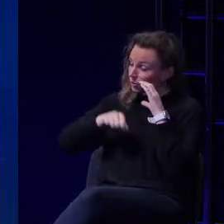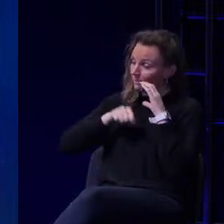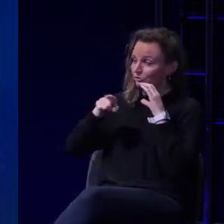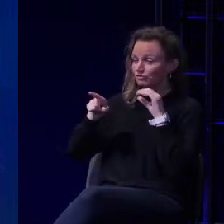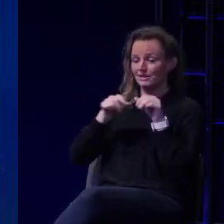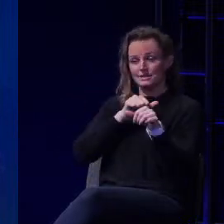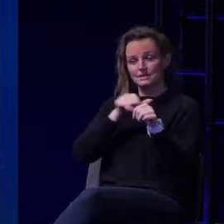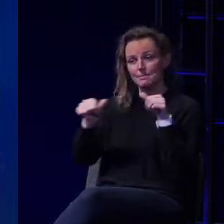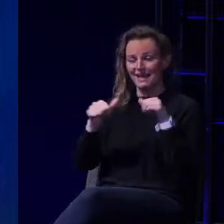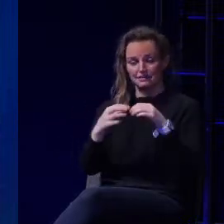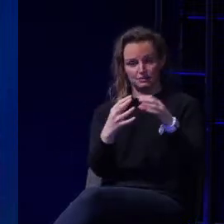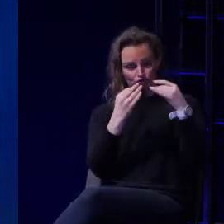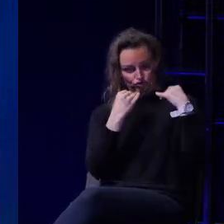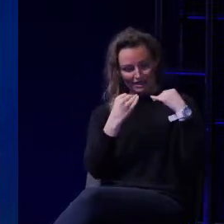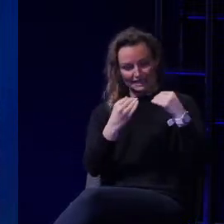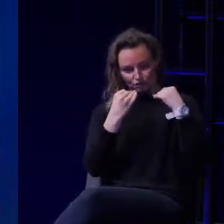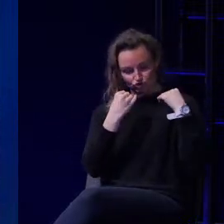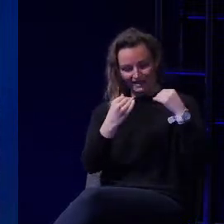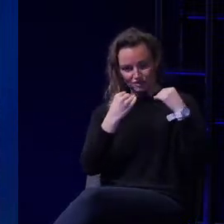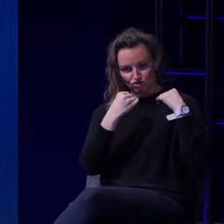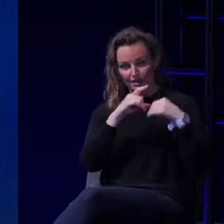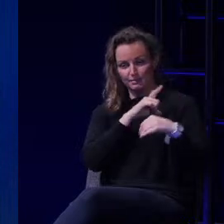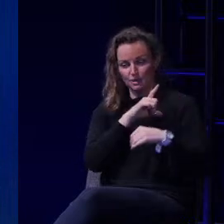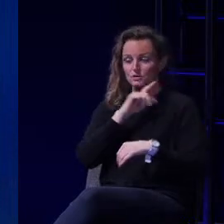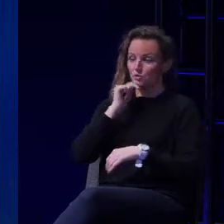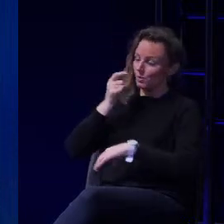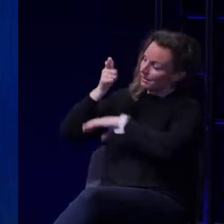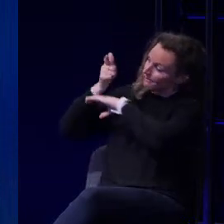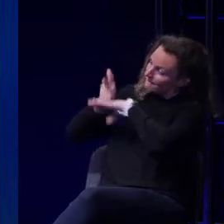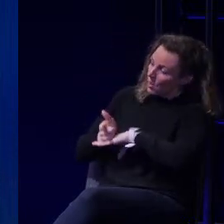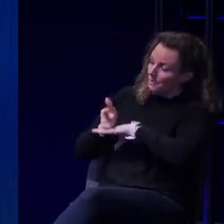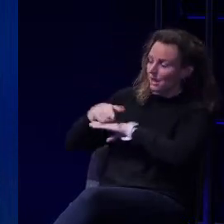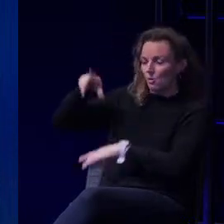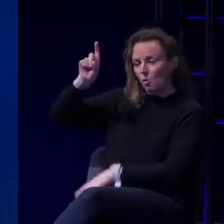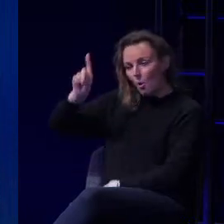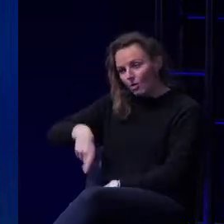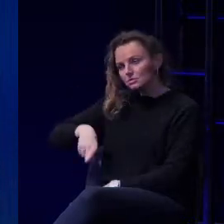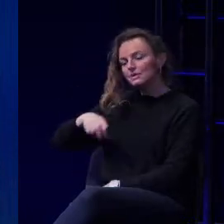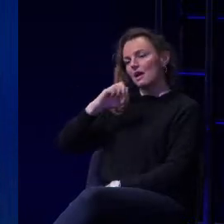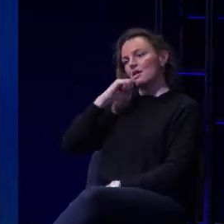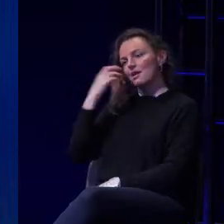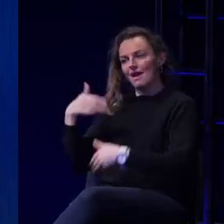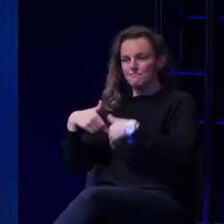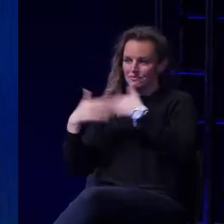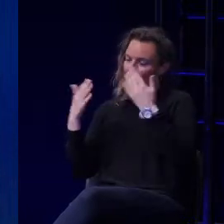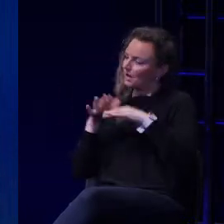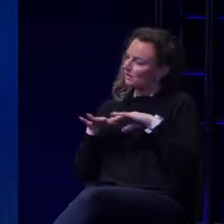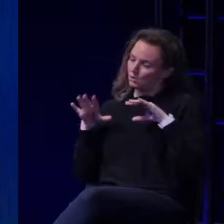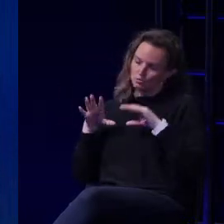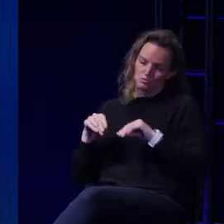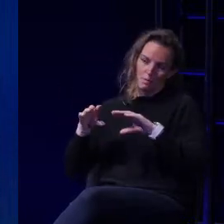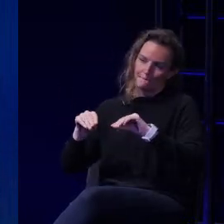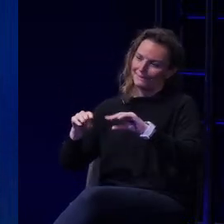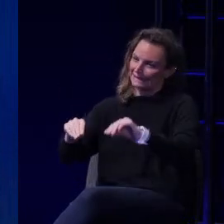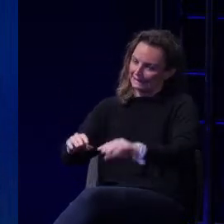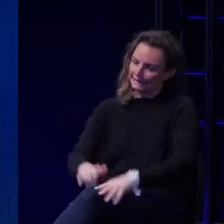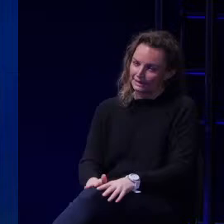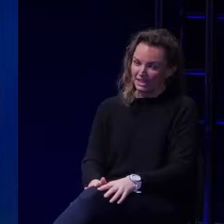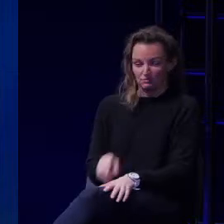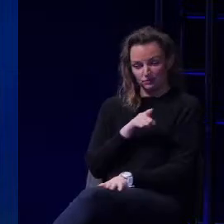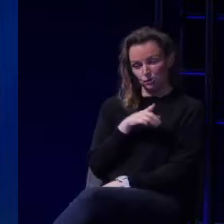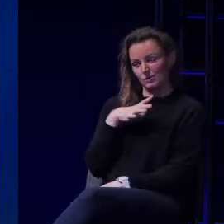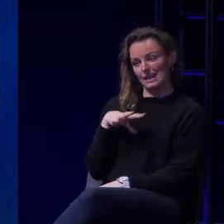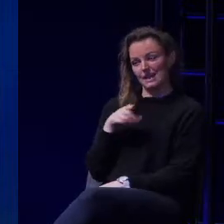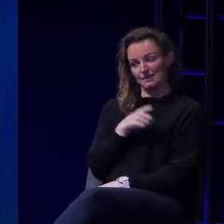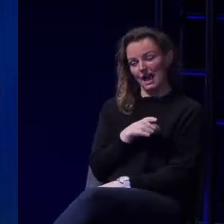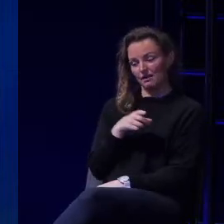best training ground because you will be filming all day, every day, non-stop. And that's what you need, is